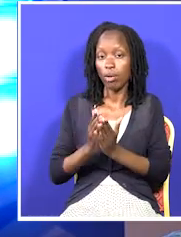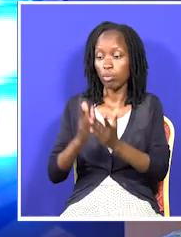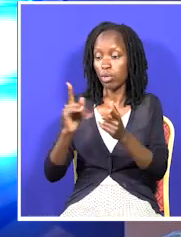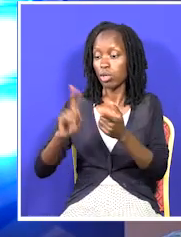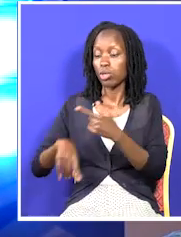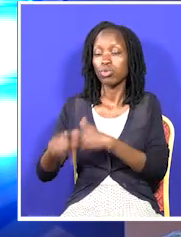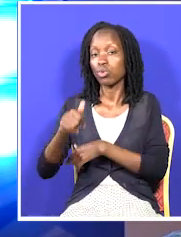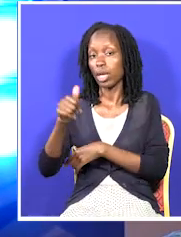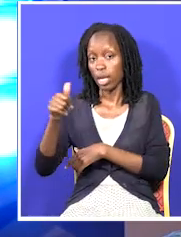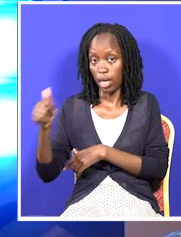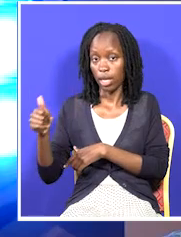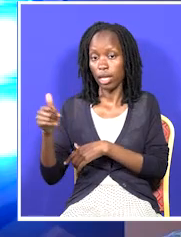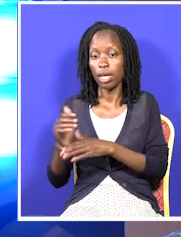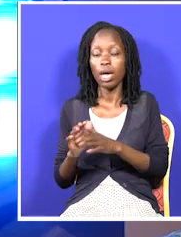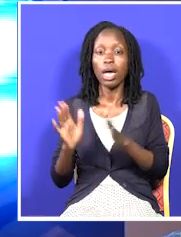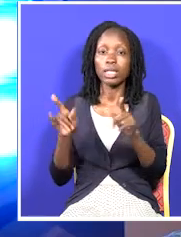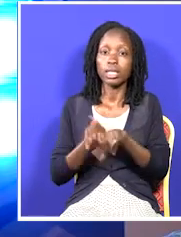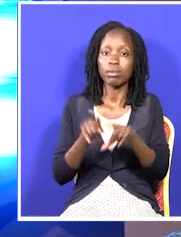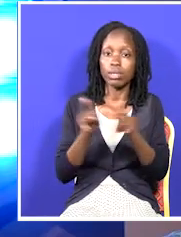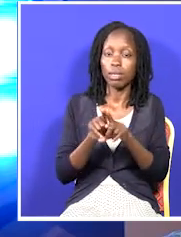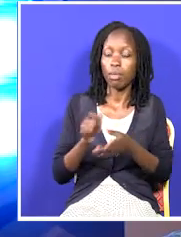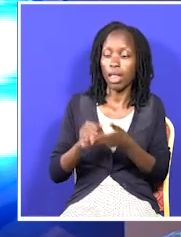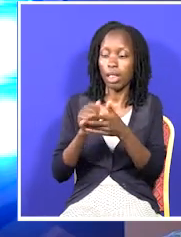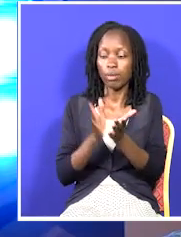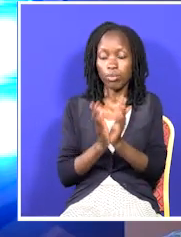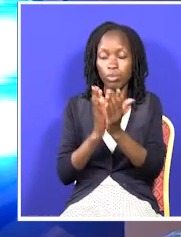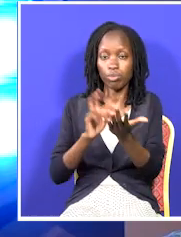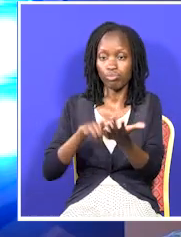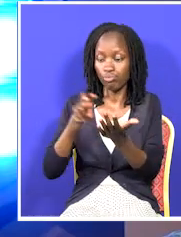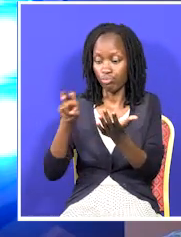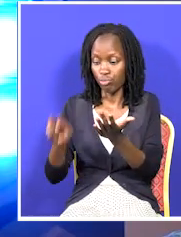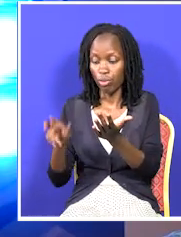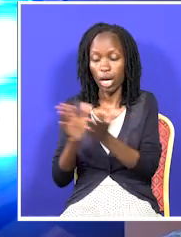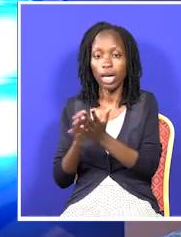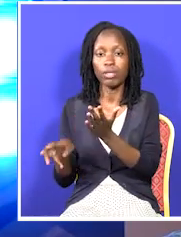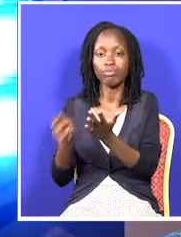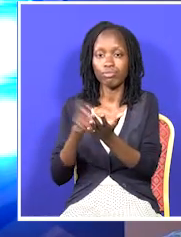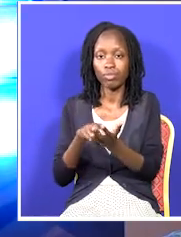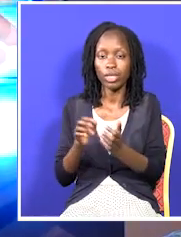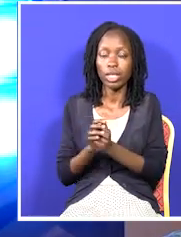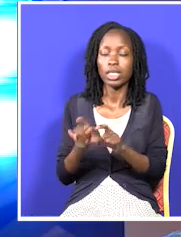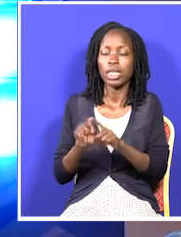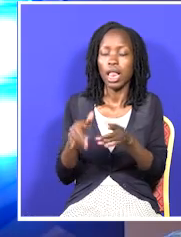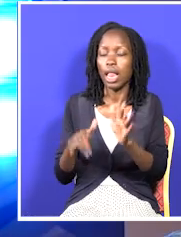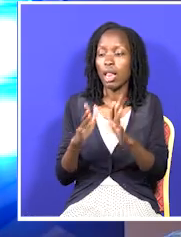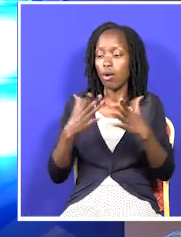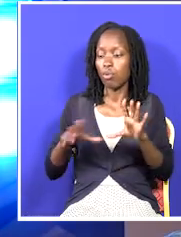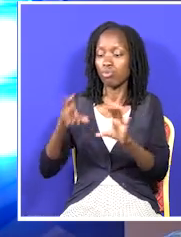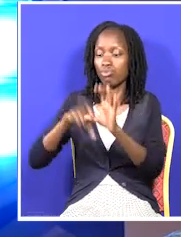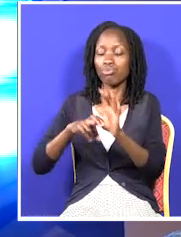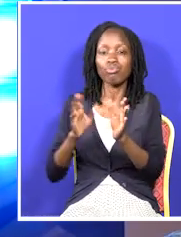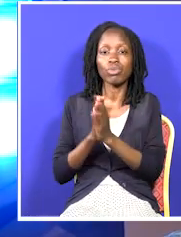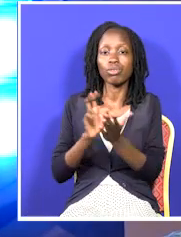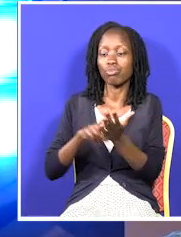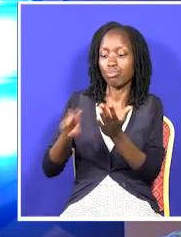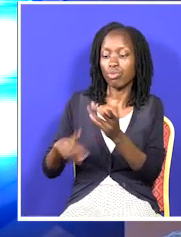with the ships as well as the passengers. So it allows the transfer of passengers and cargo